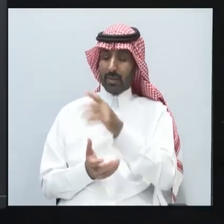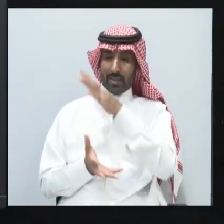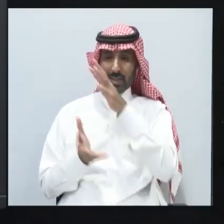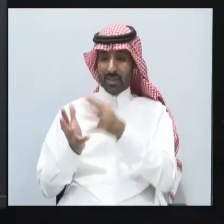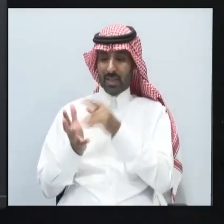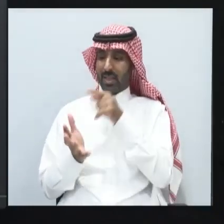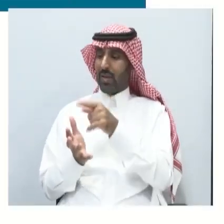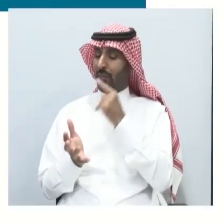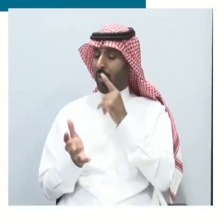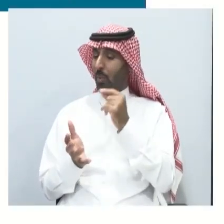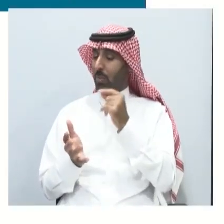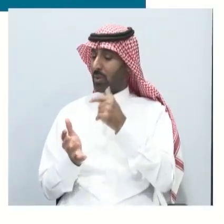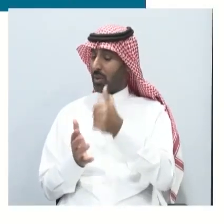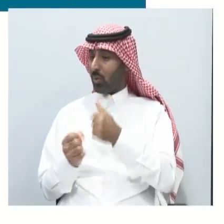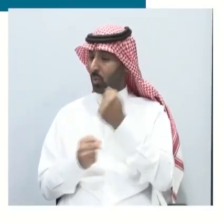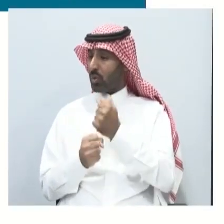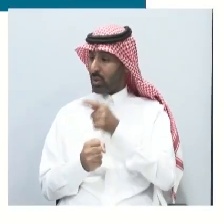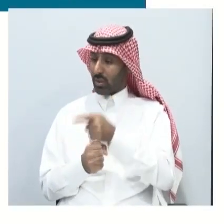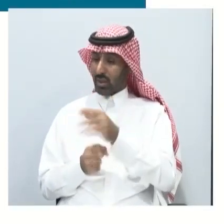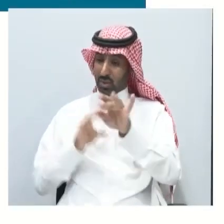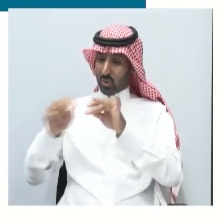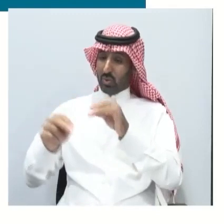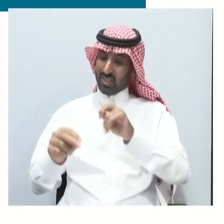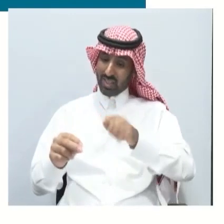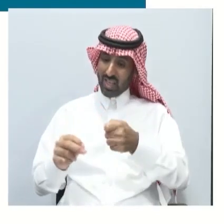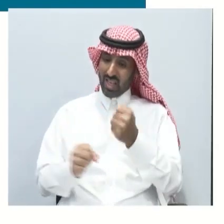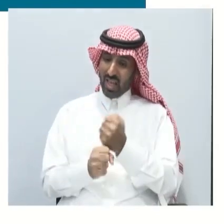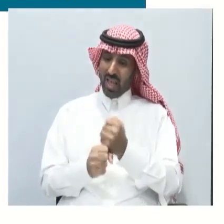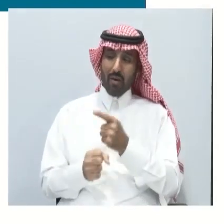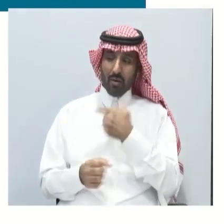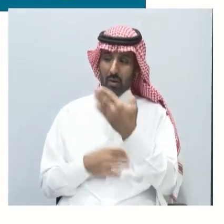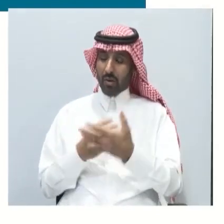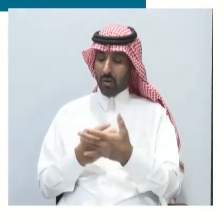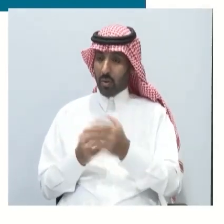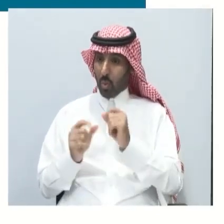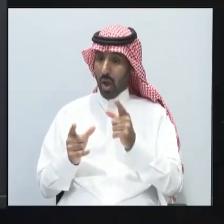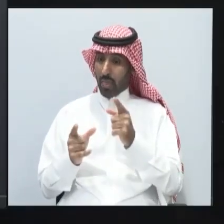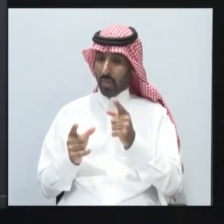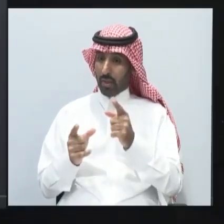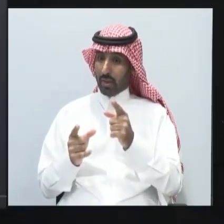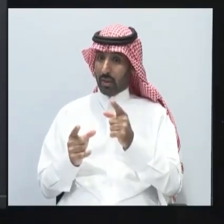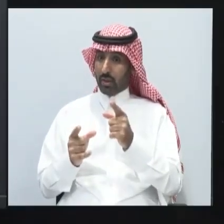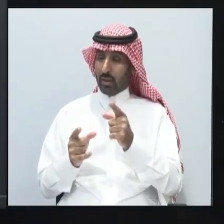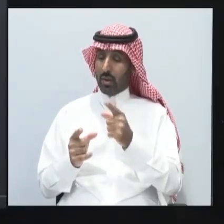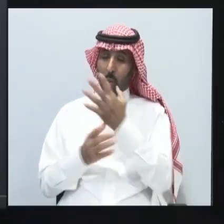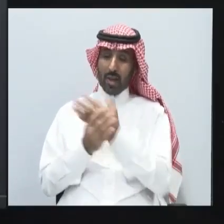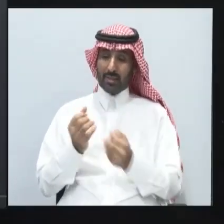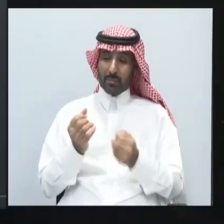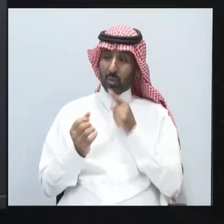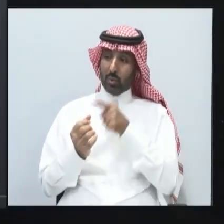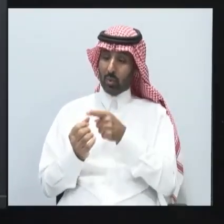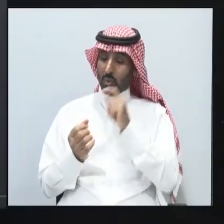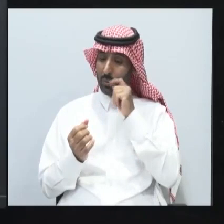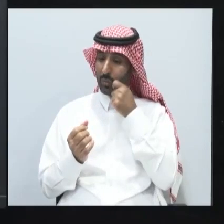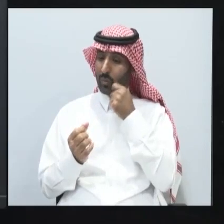character, qualities, and actions. Choose key events. So the key events is like when he was born, what